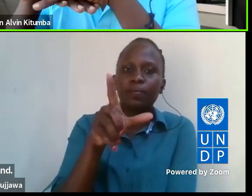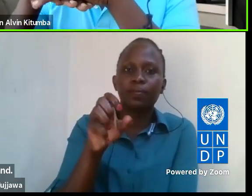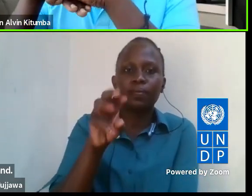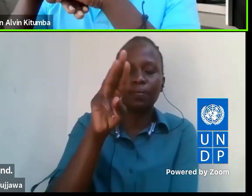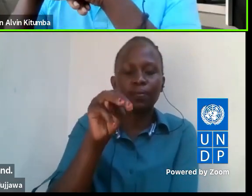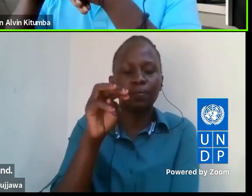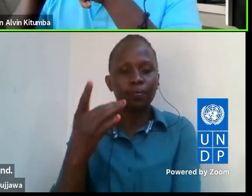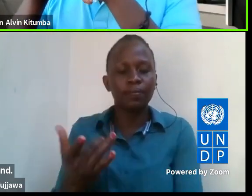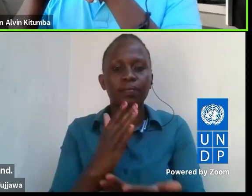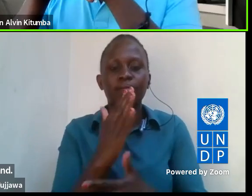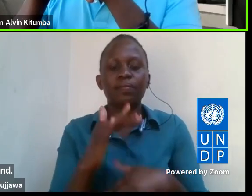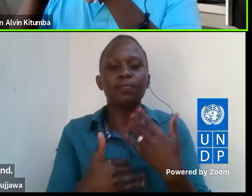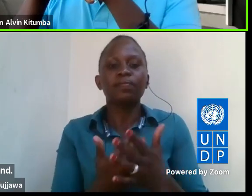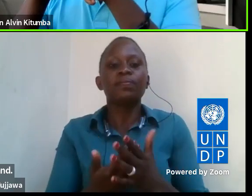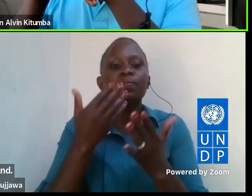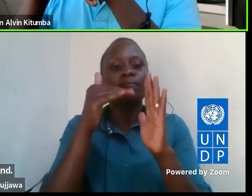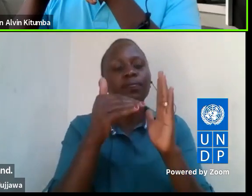Swipe to Pay.